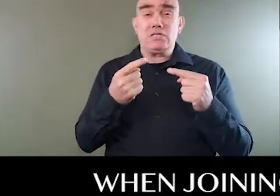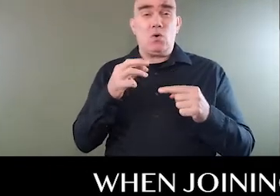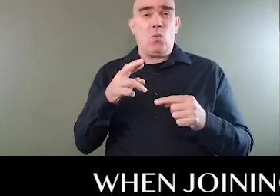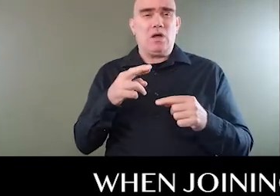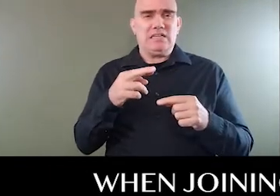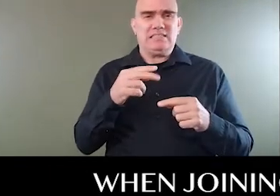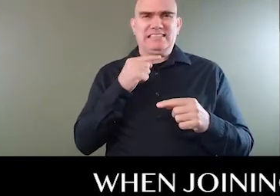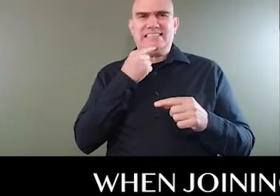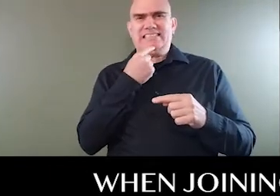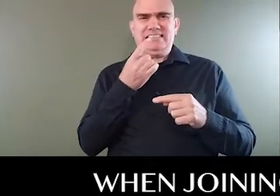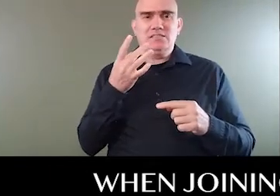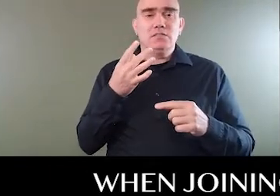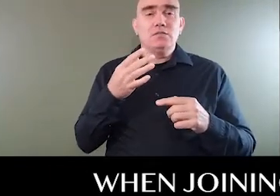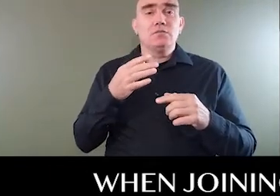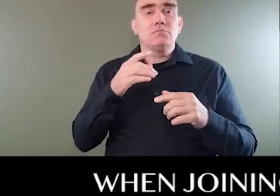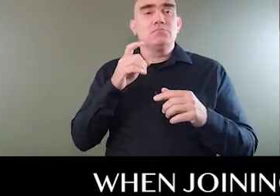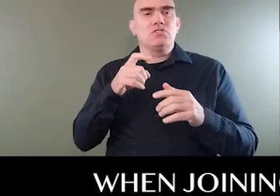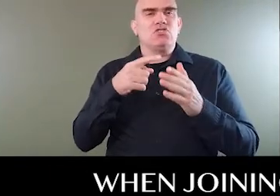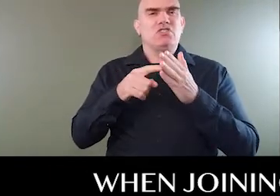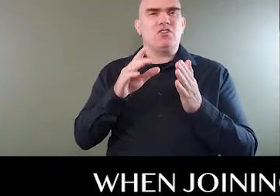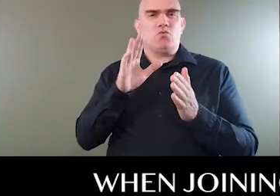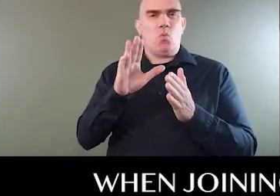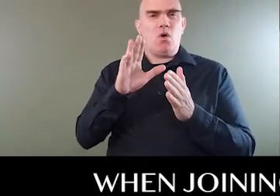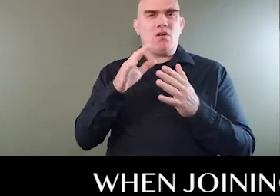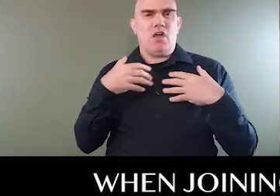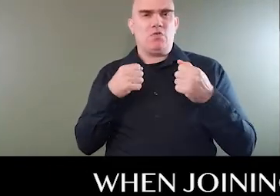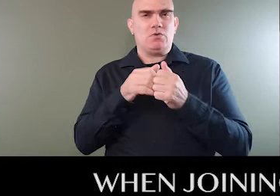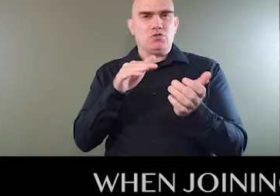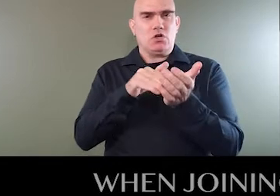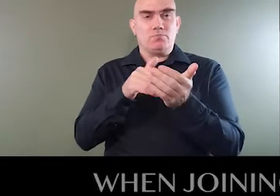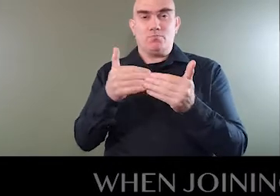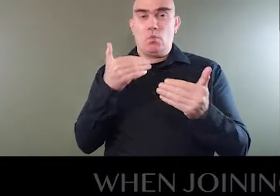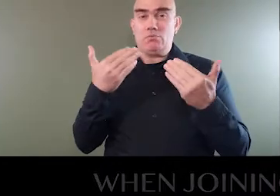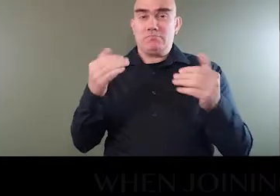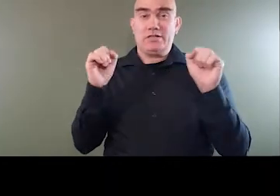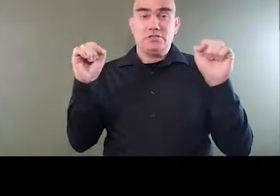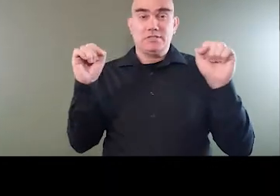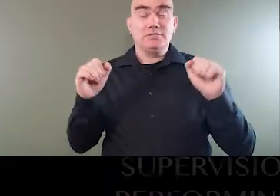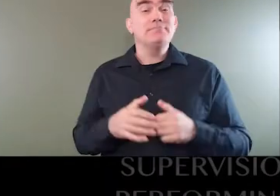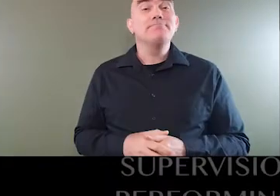harm, you need to check your health with your doctor before exercising.